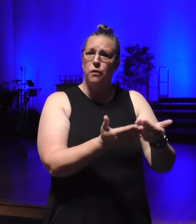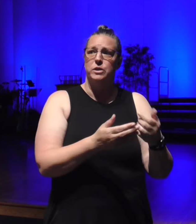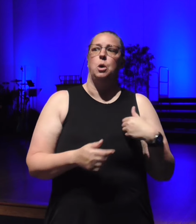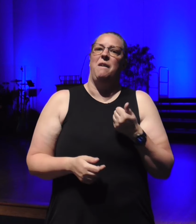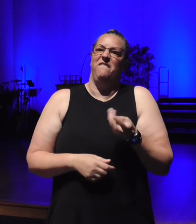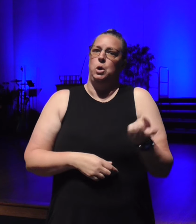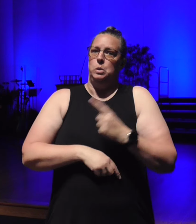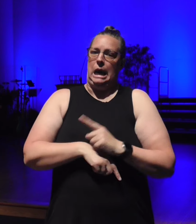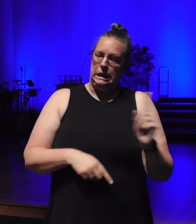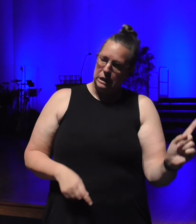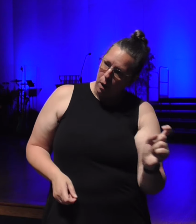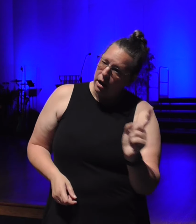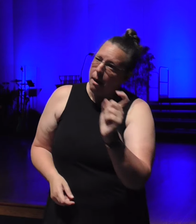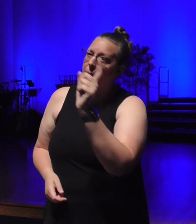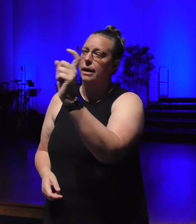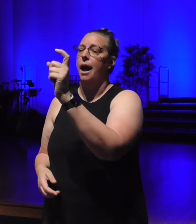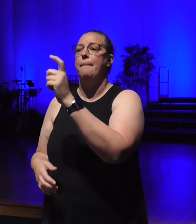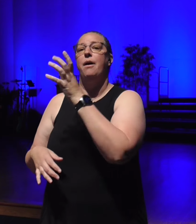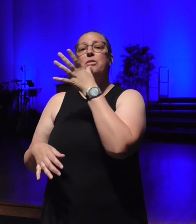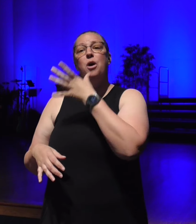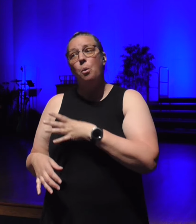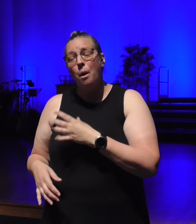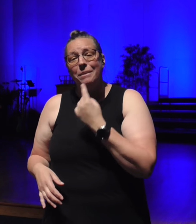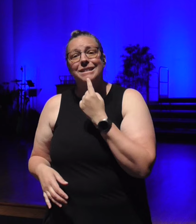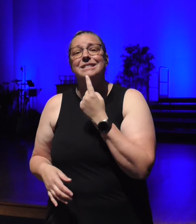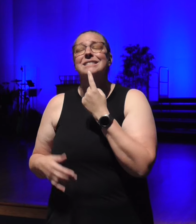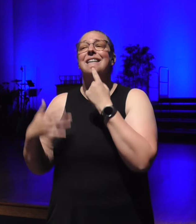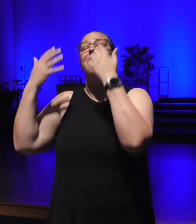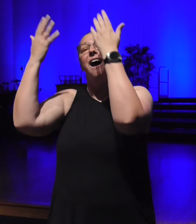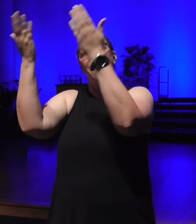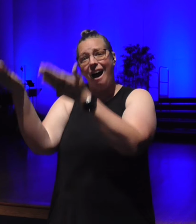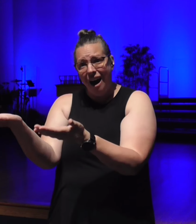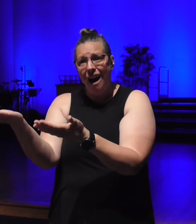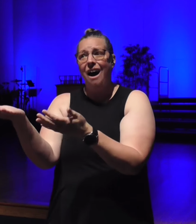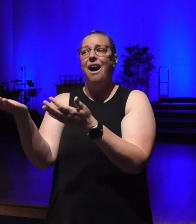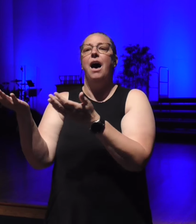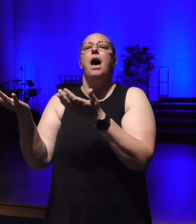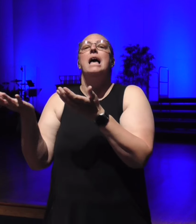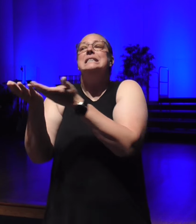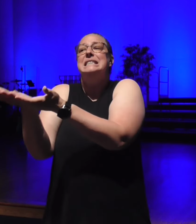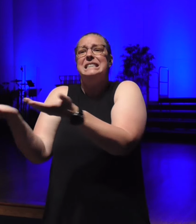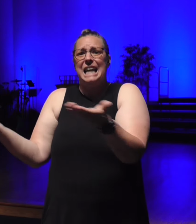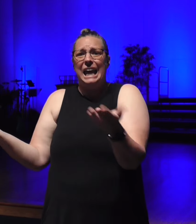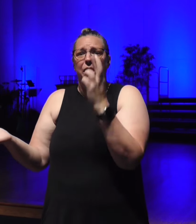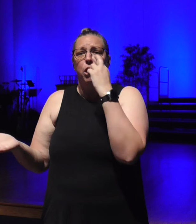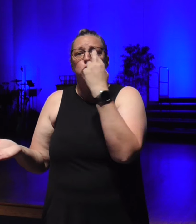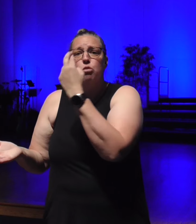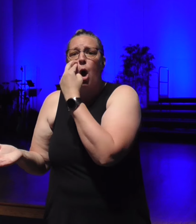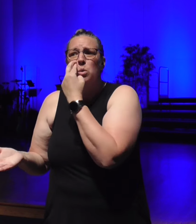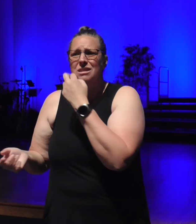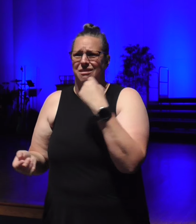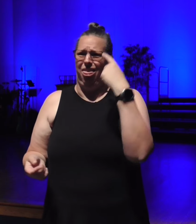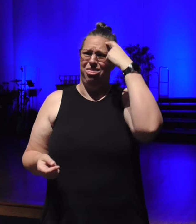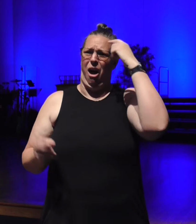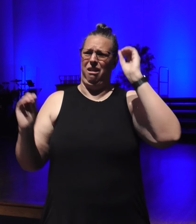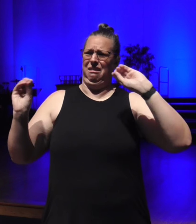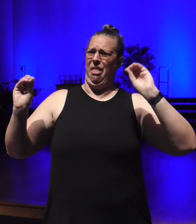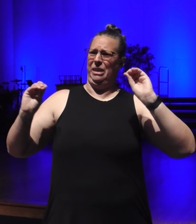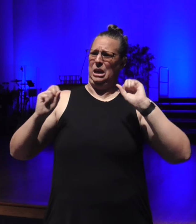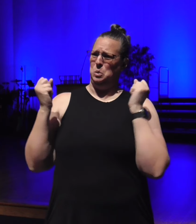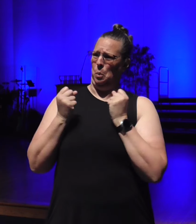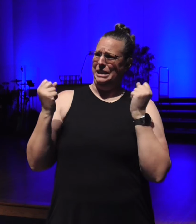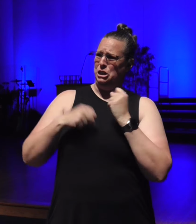him again, and she said, "Here, take these roses, gather some roses to show to the bishop." And he thought, "What roses? This is winter."